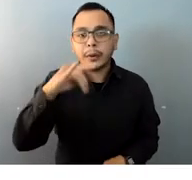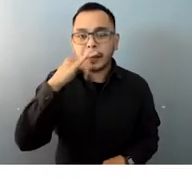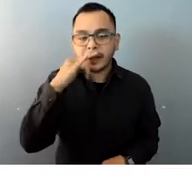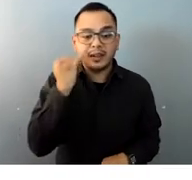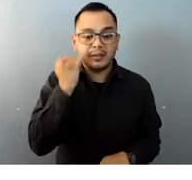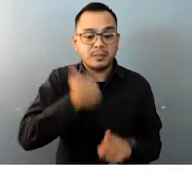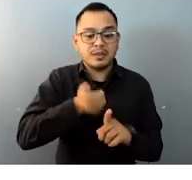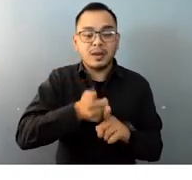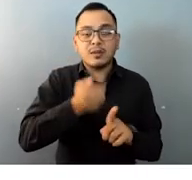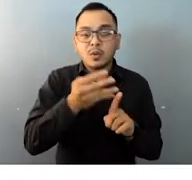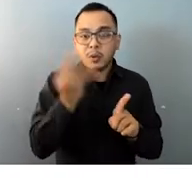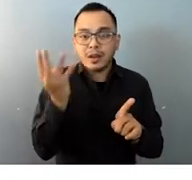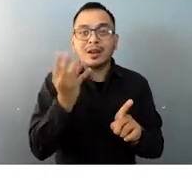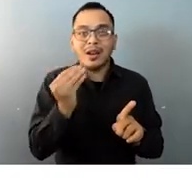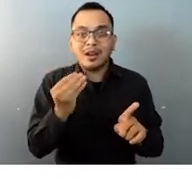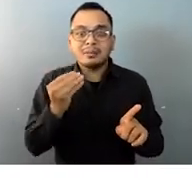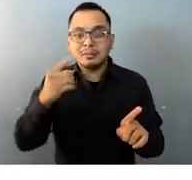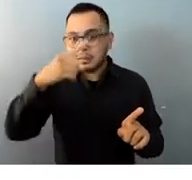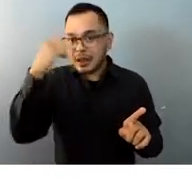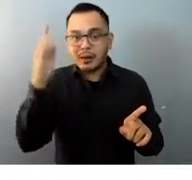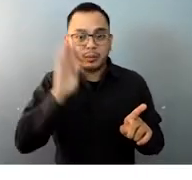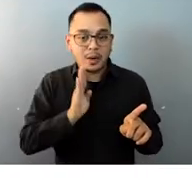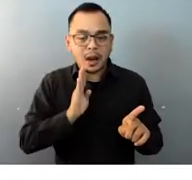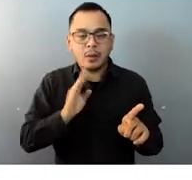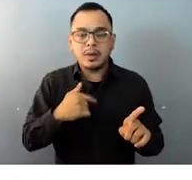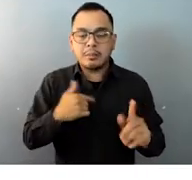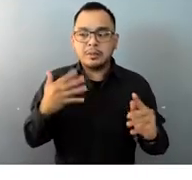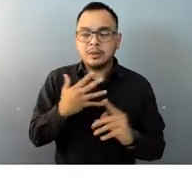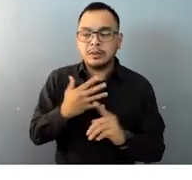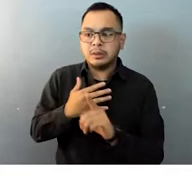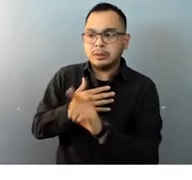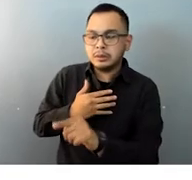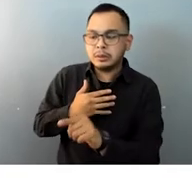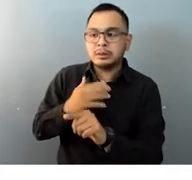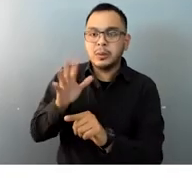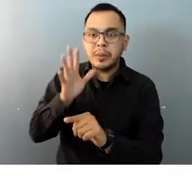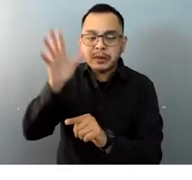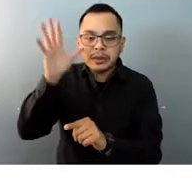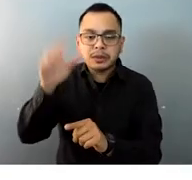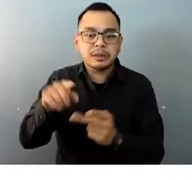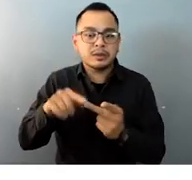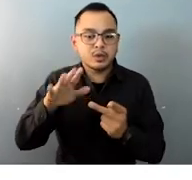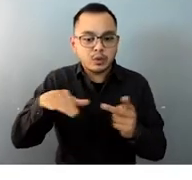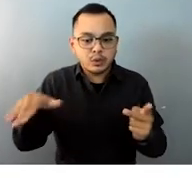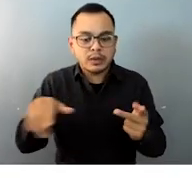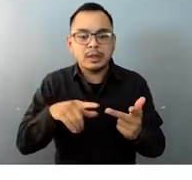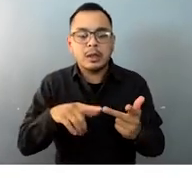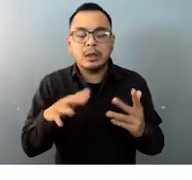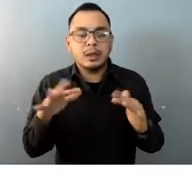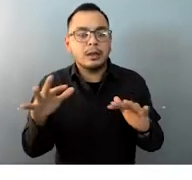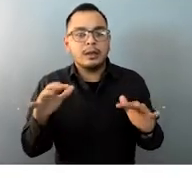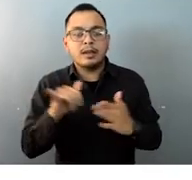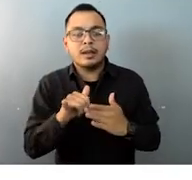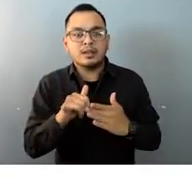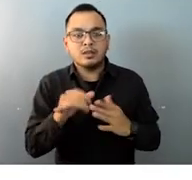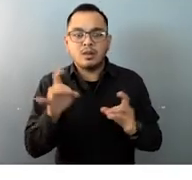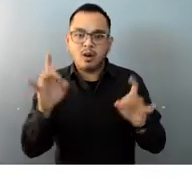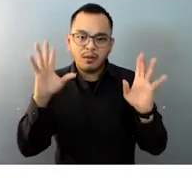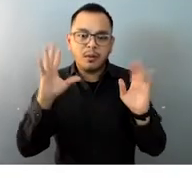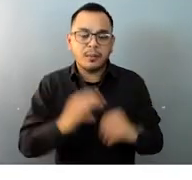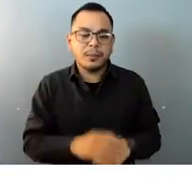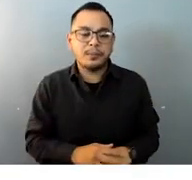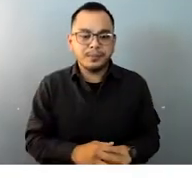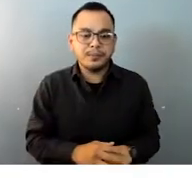queer child of color. And I'm thinking, to have that fear amplified for your parents, for yourself, for your children,